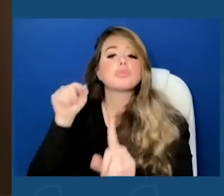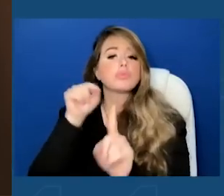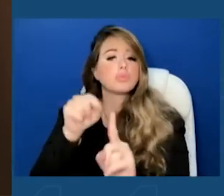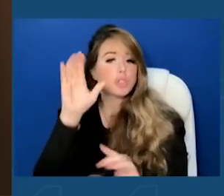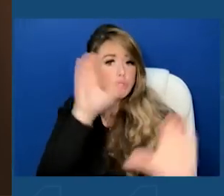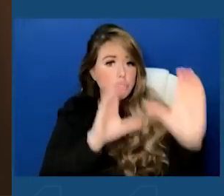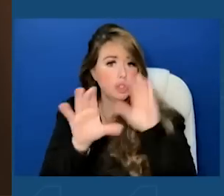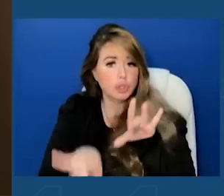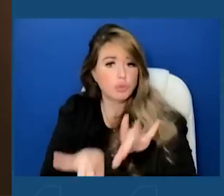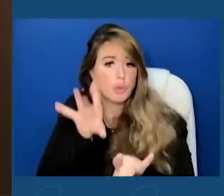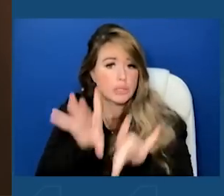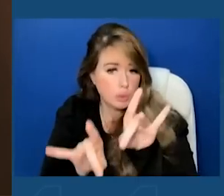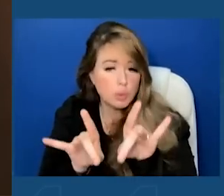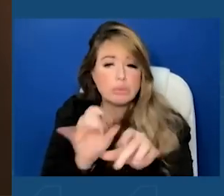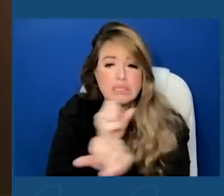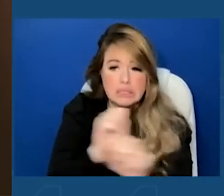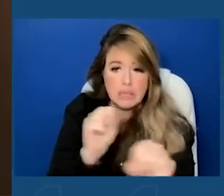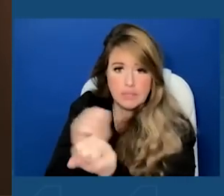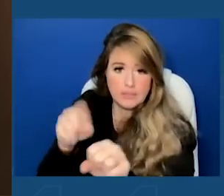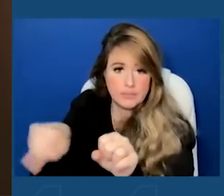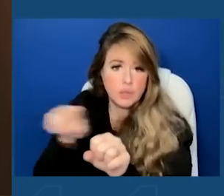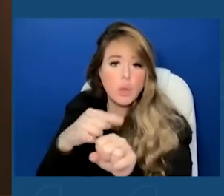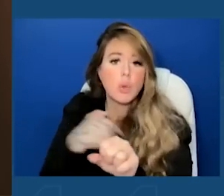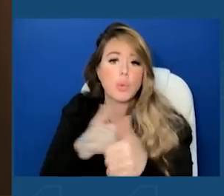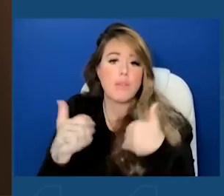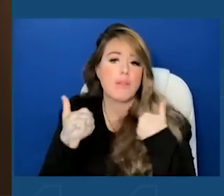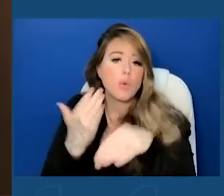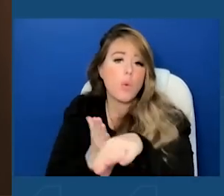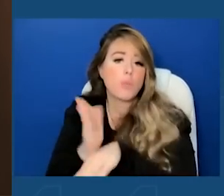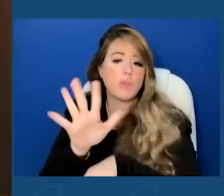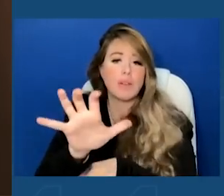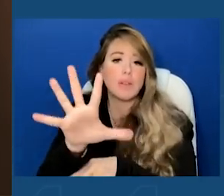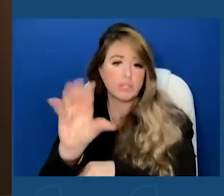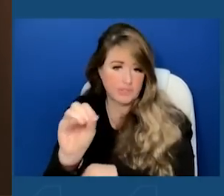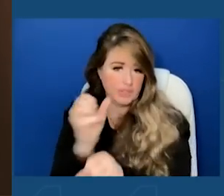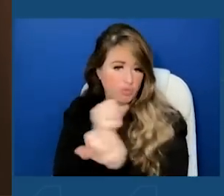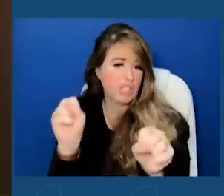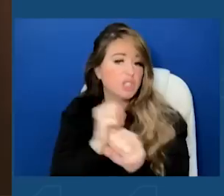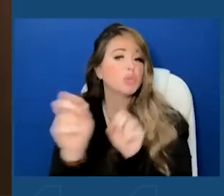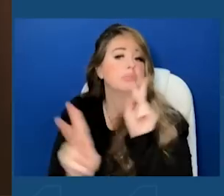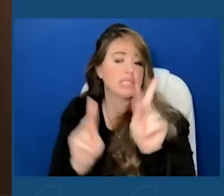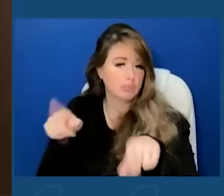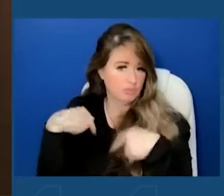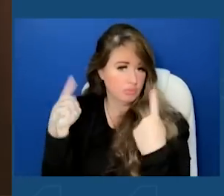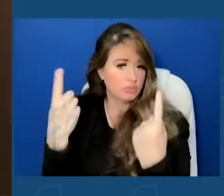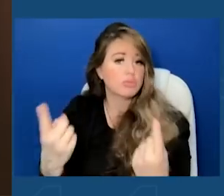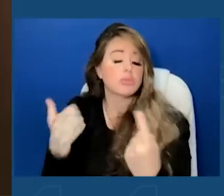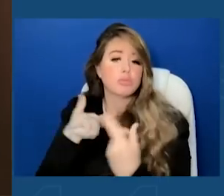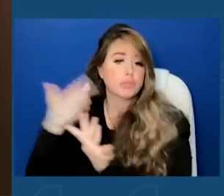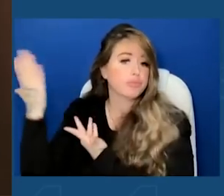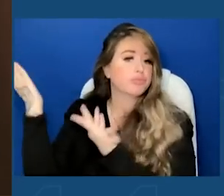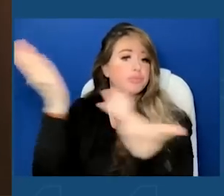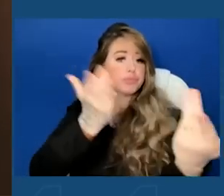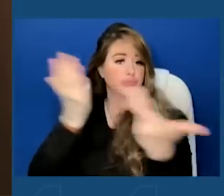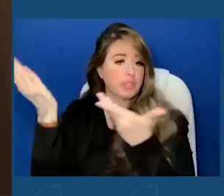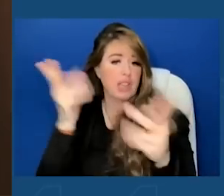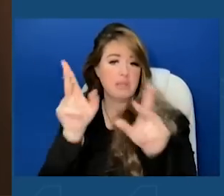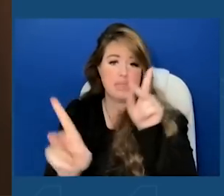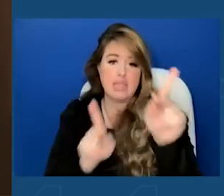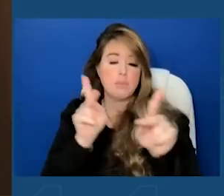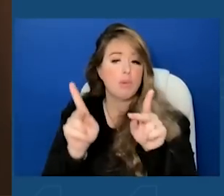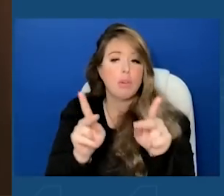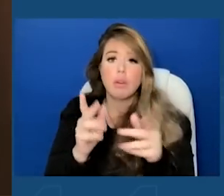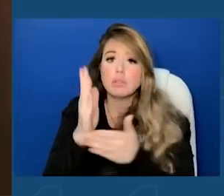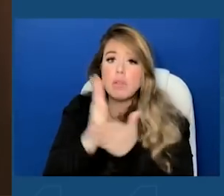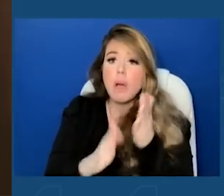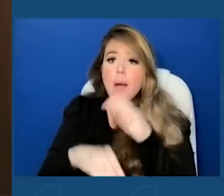in the county and the city have their own stories. We had over 550 rescues, transporting people all over, people from out of town